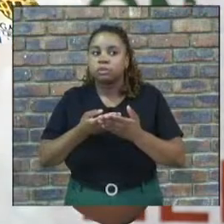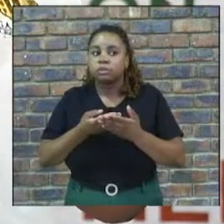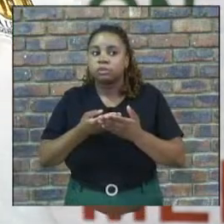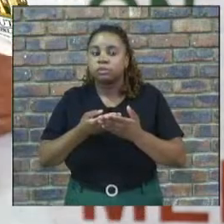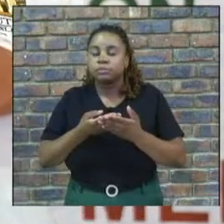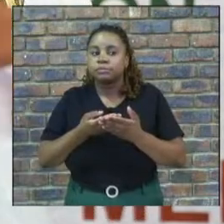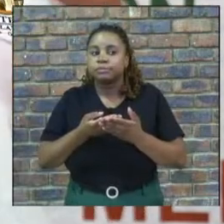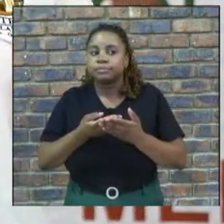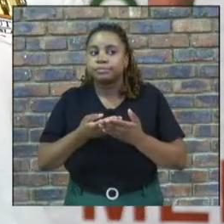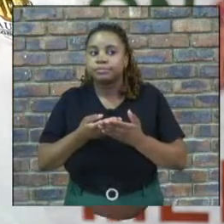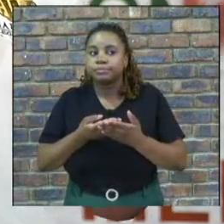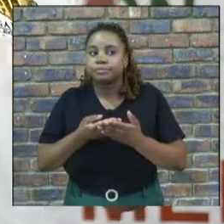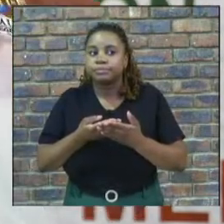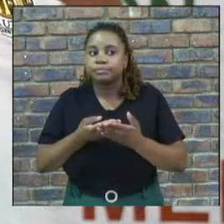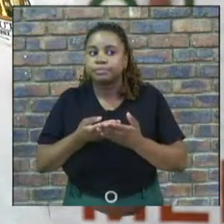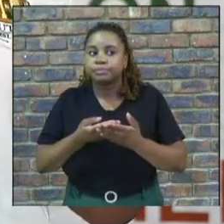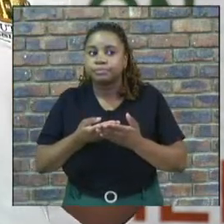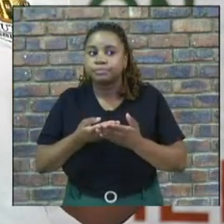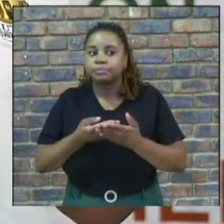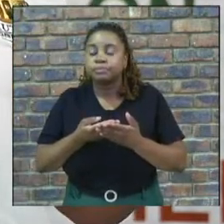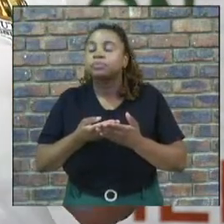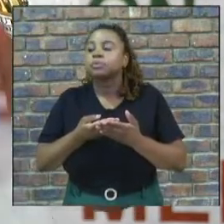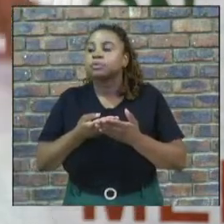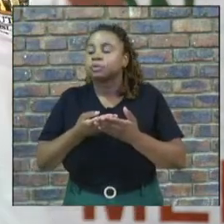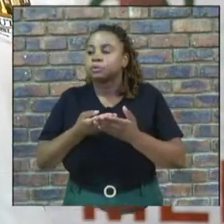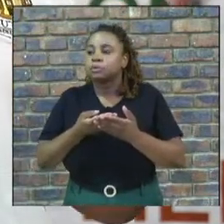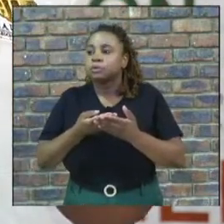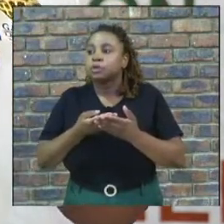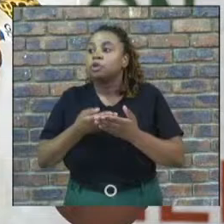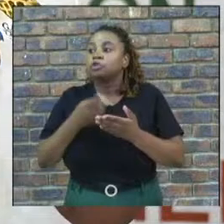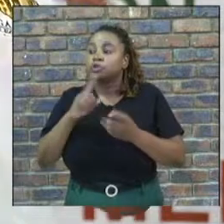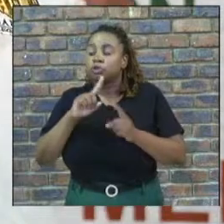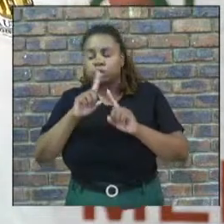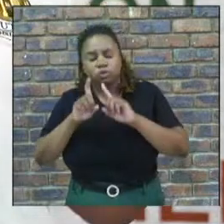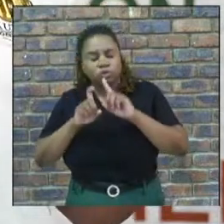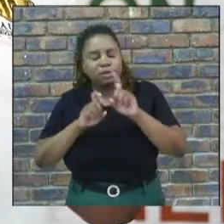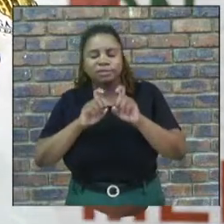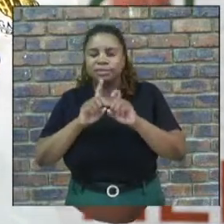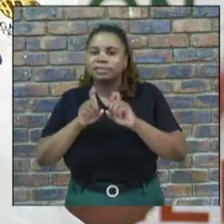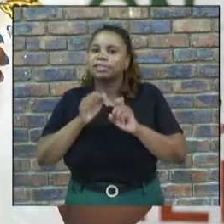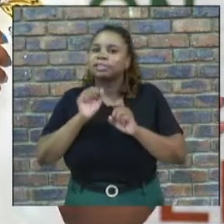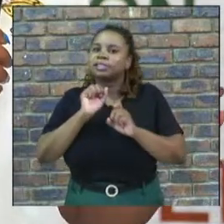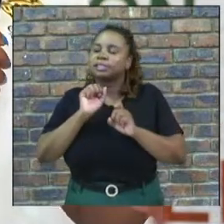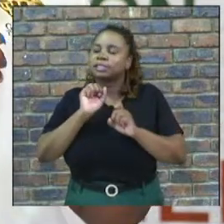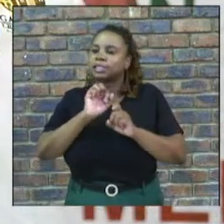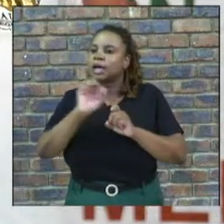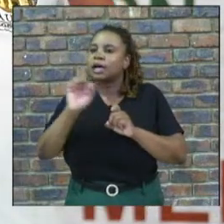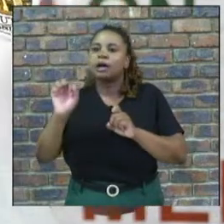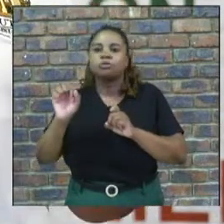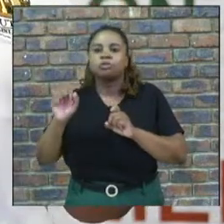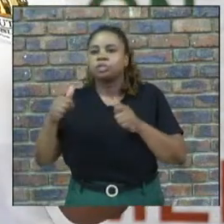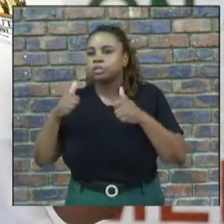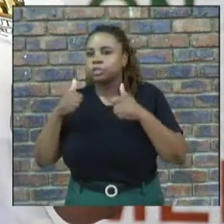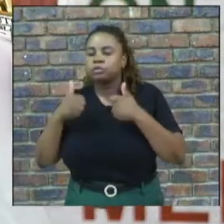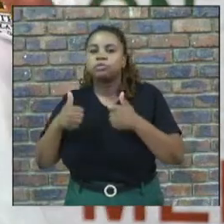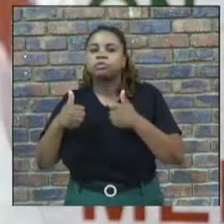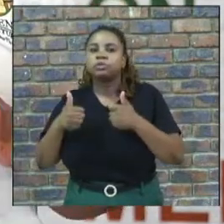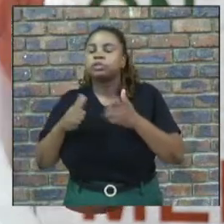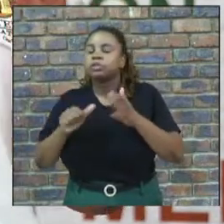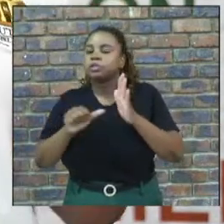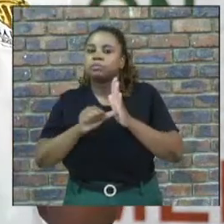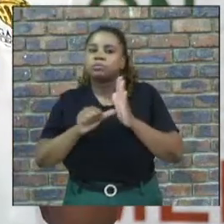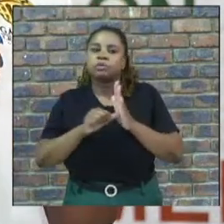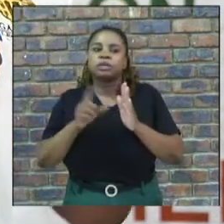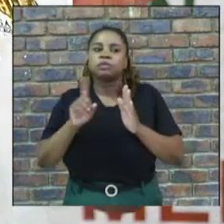suggestions. You would have noted some very important, very critical, progressive suggestions. What is important? The